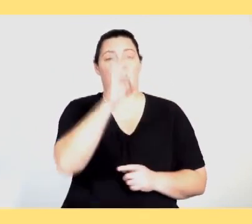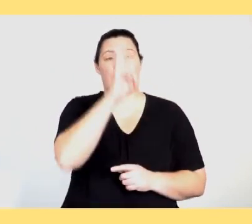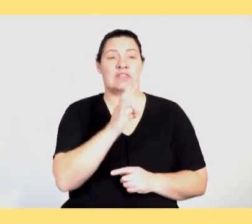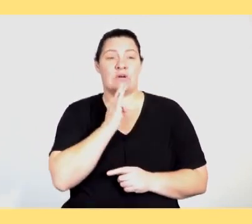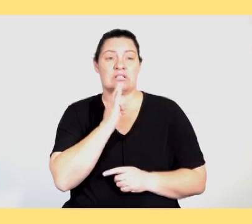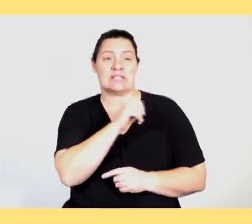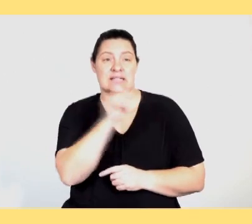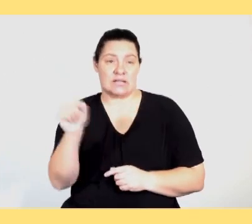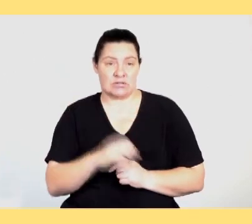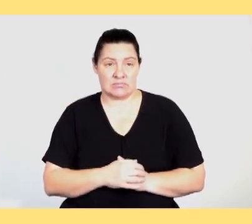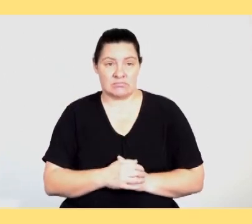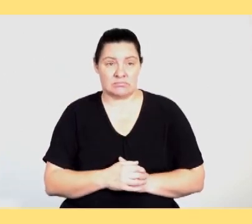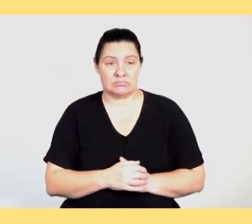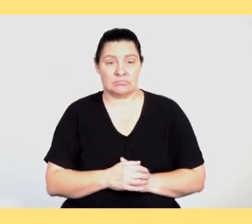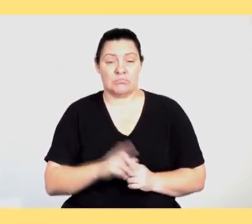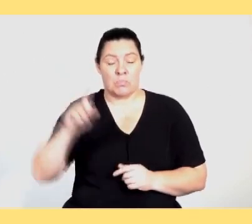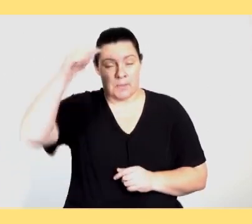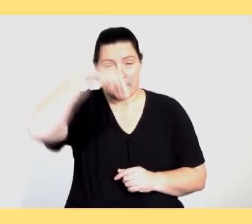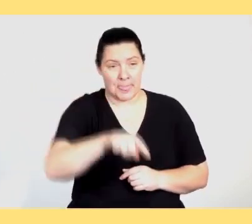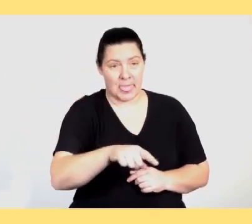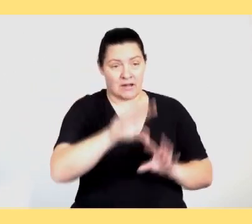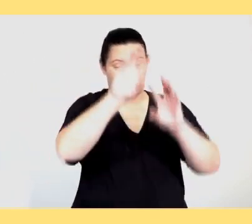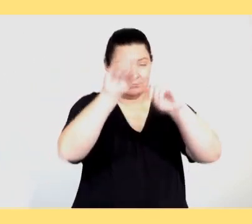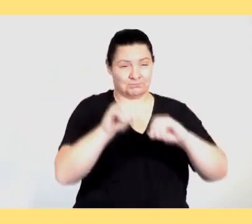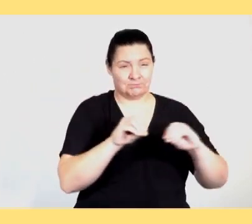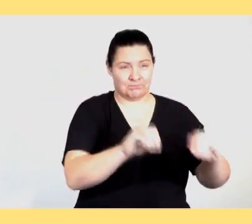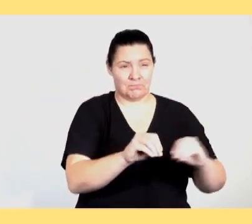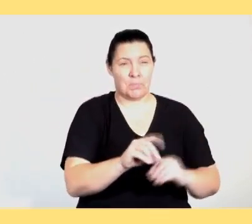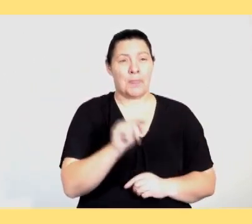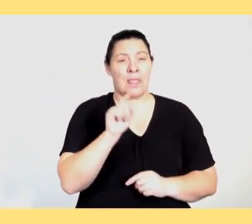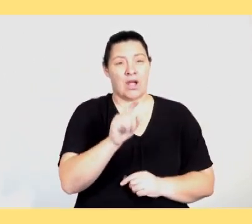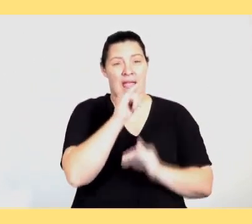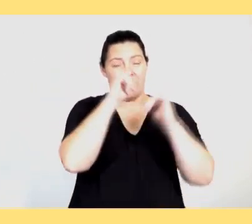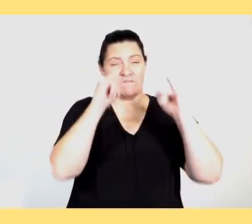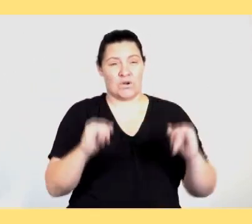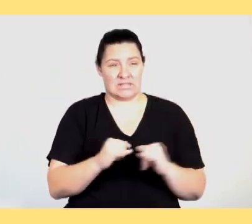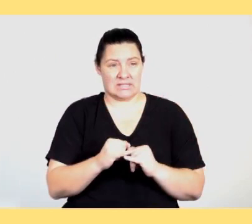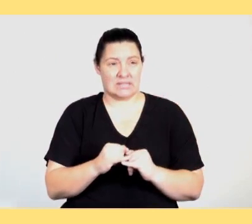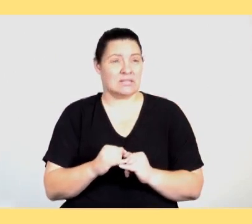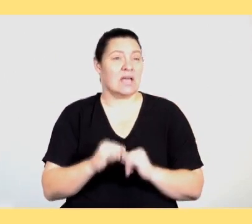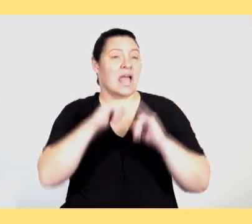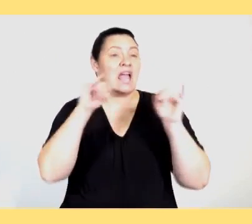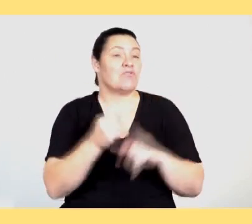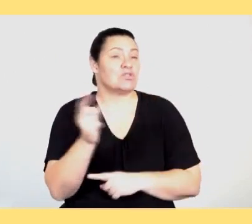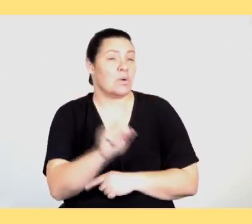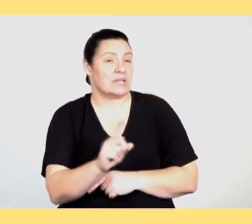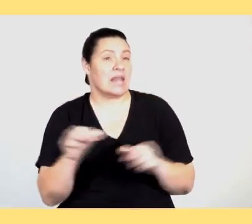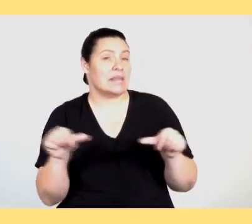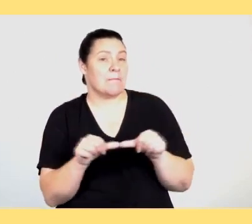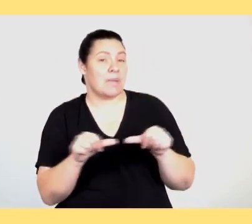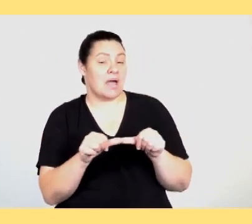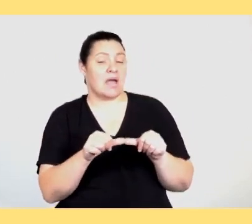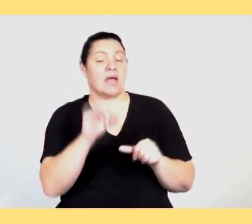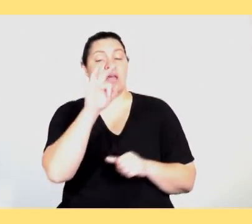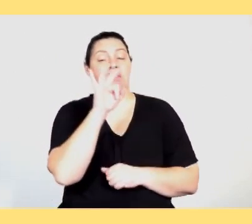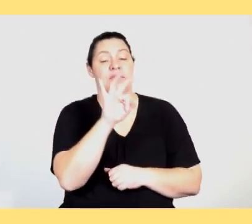of 3,600. So we're going to come here and we're going to record our invoice, which is invoice